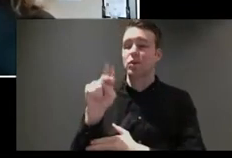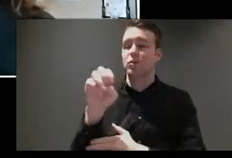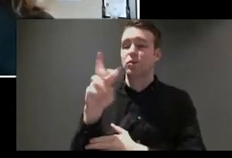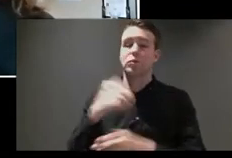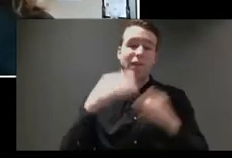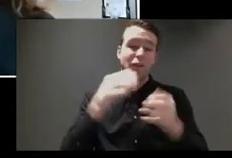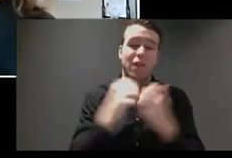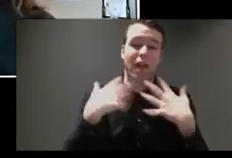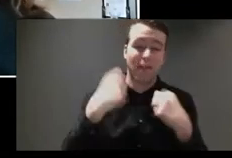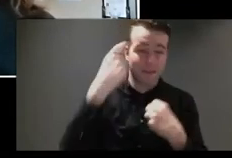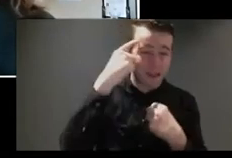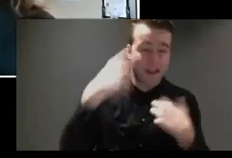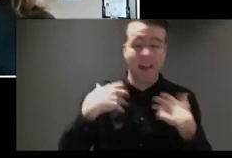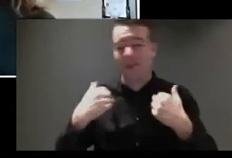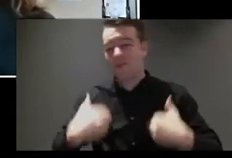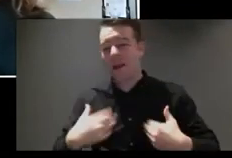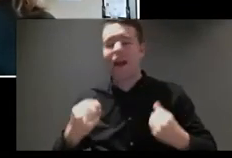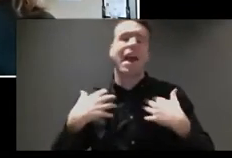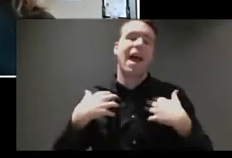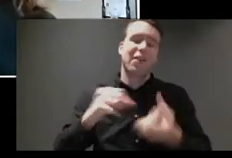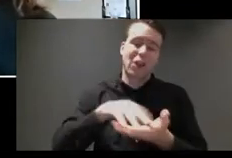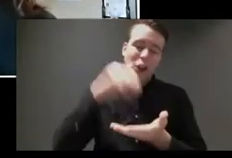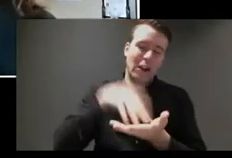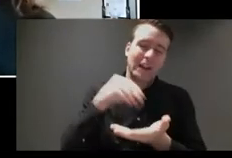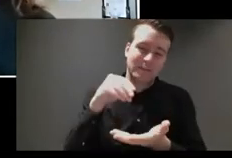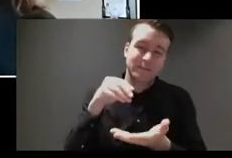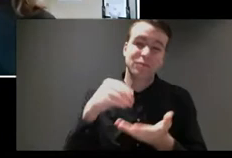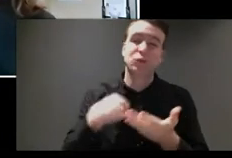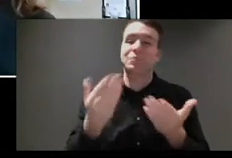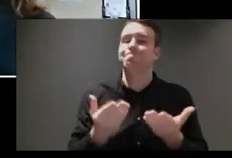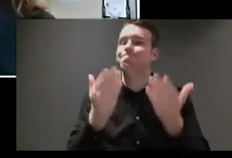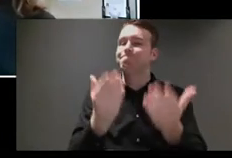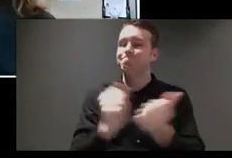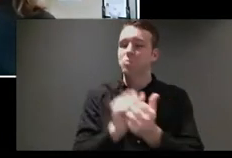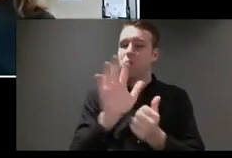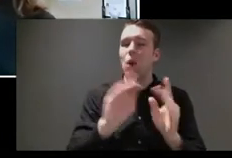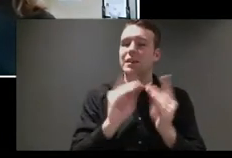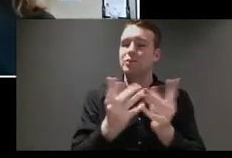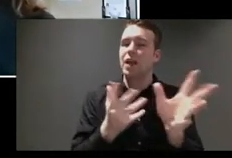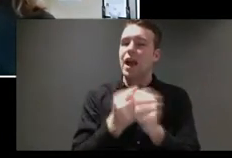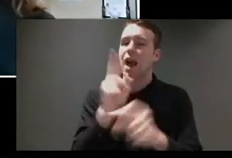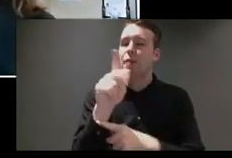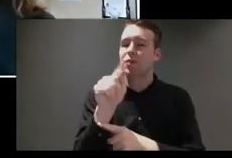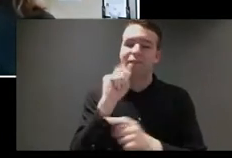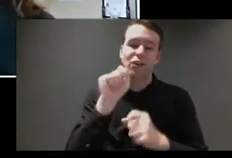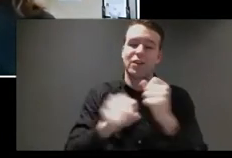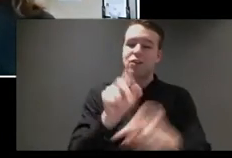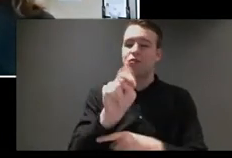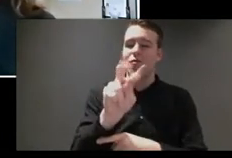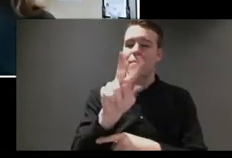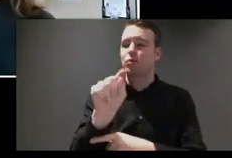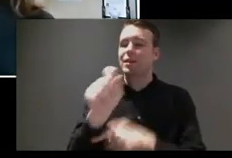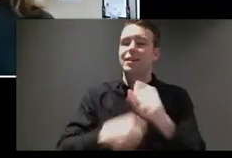focus on healthy minds, healthy bodies, and healthy learning. So here is your district update for November 20th,